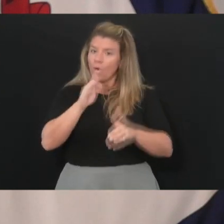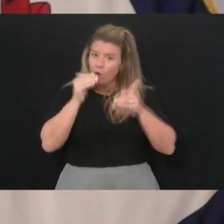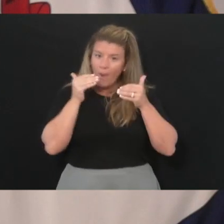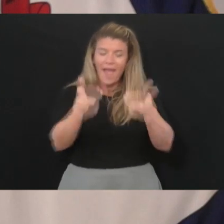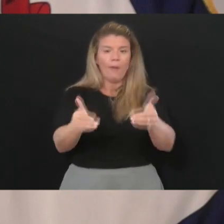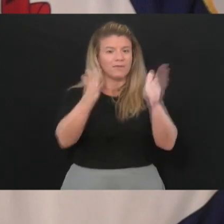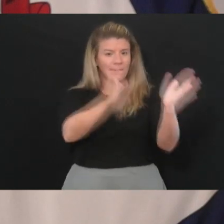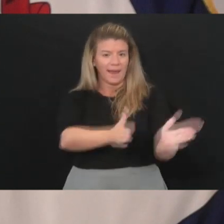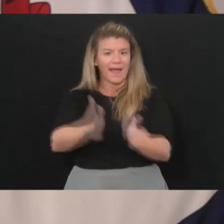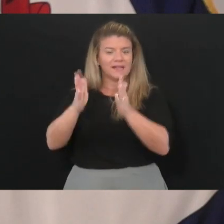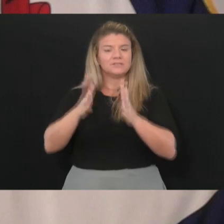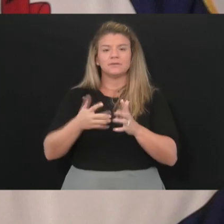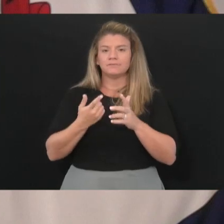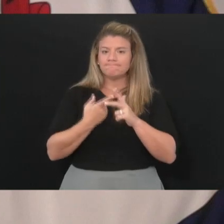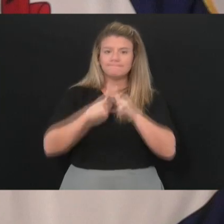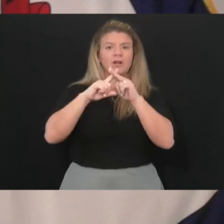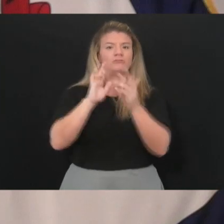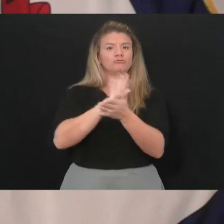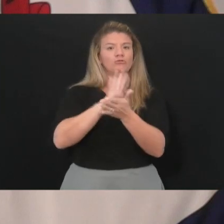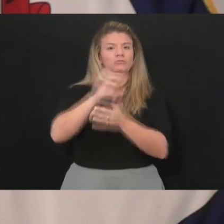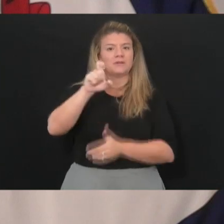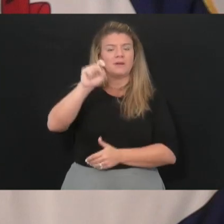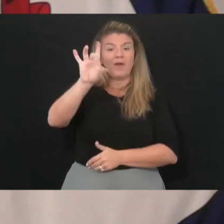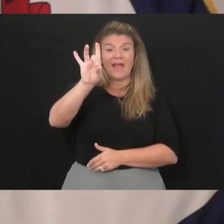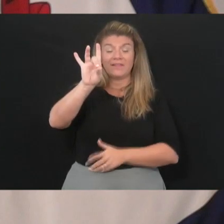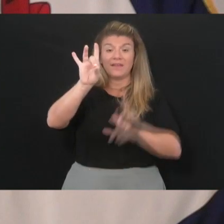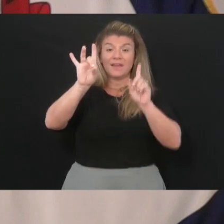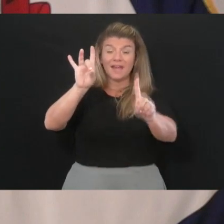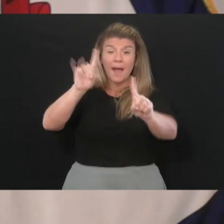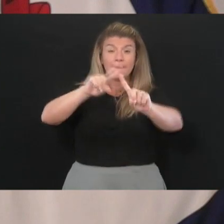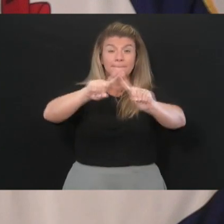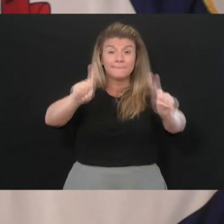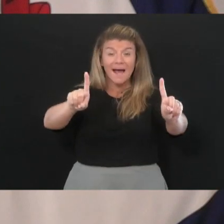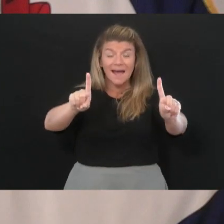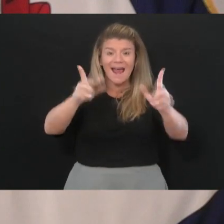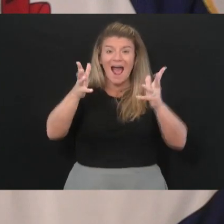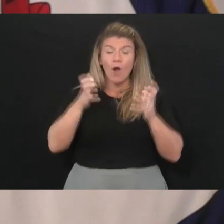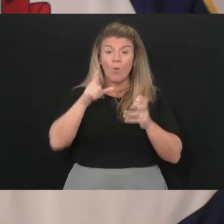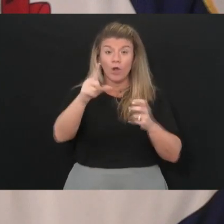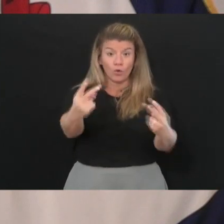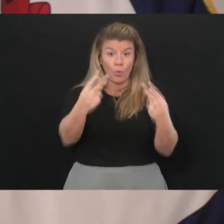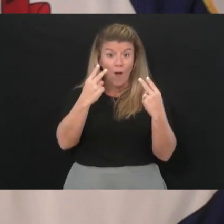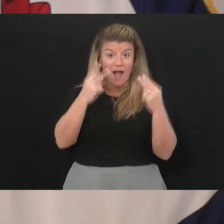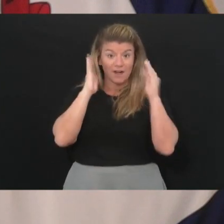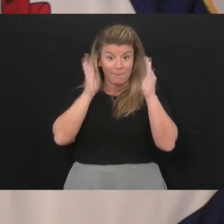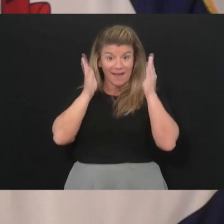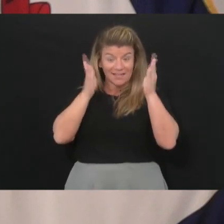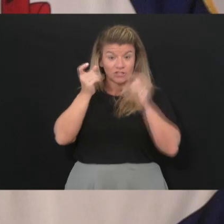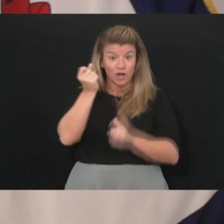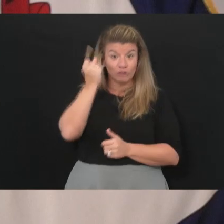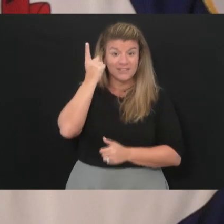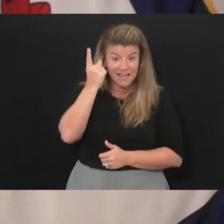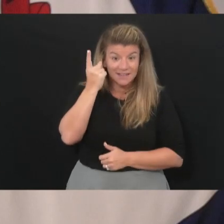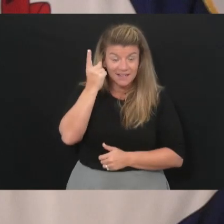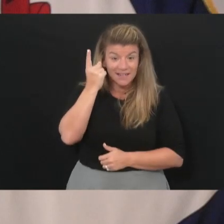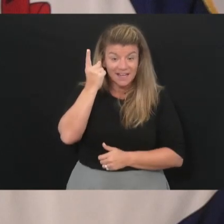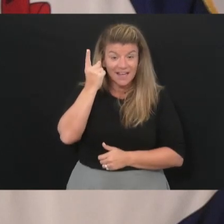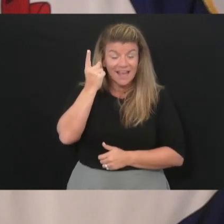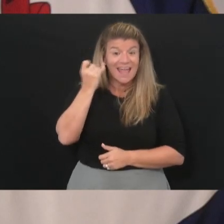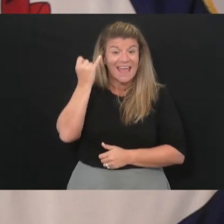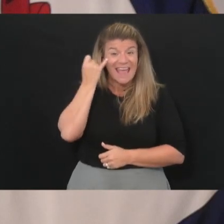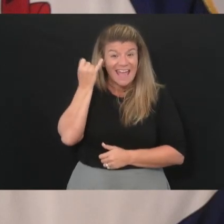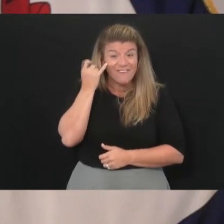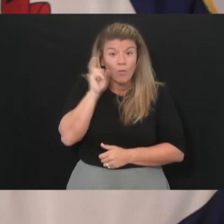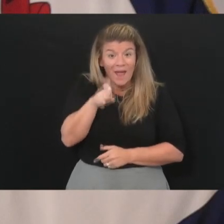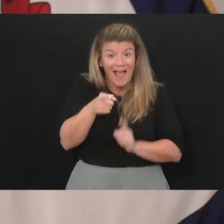be back in school on September the 8th. But I want everybody to know that's watching this that we are going to be able to pivot,